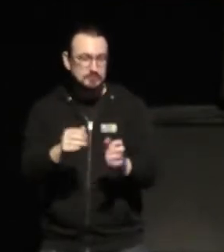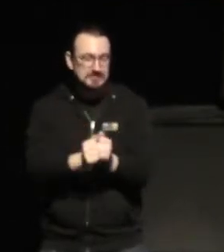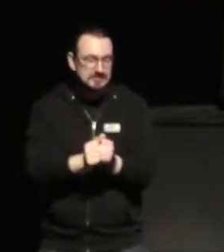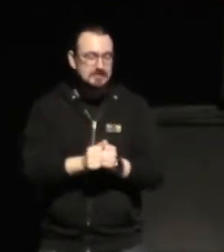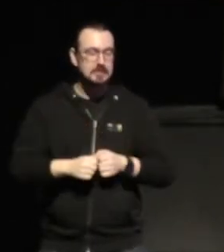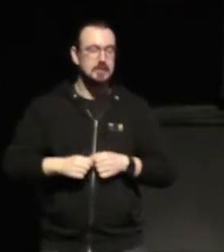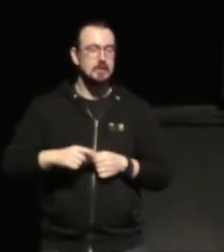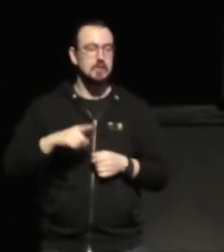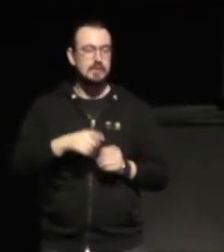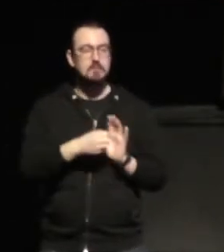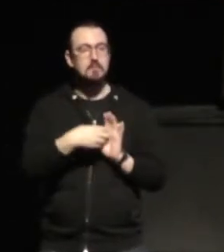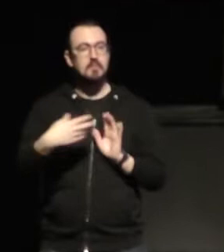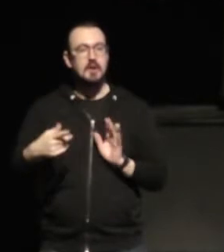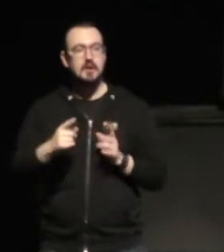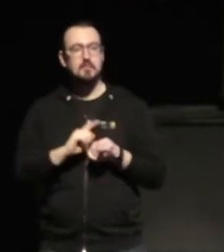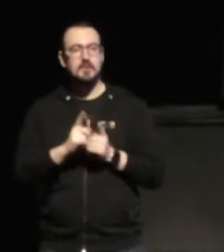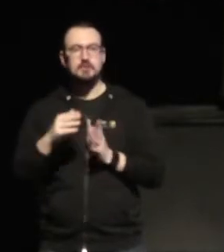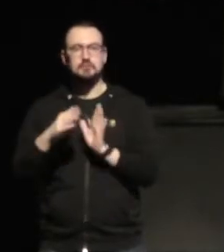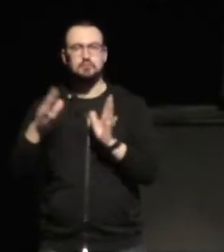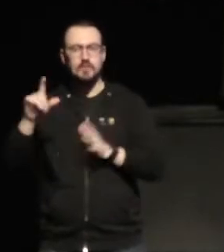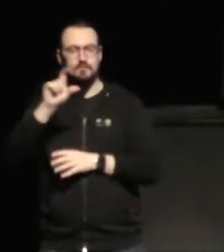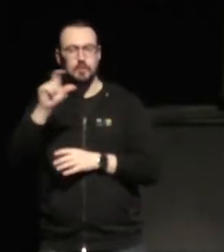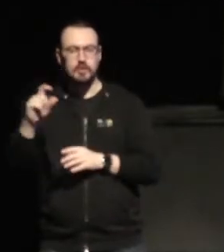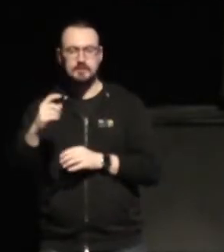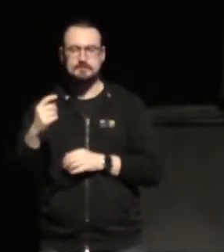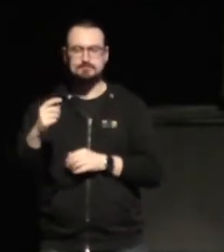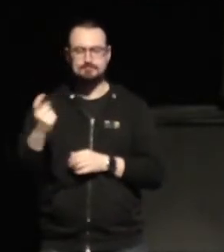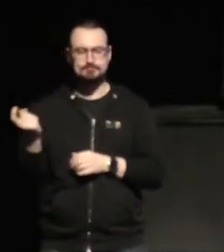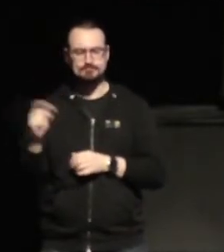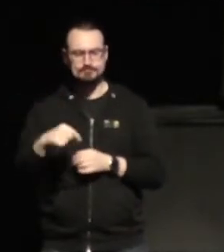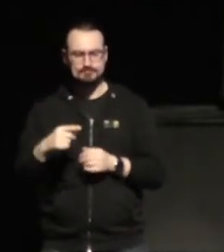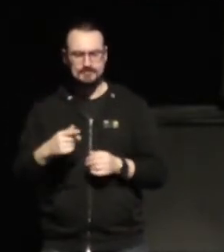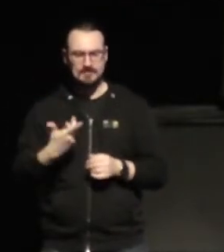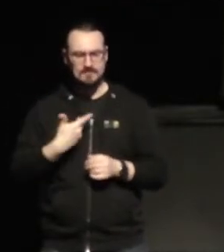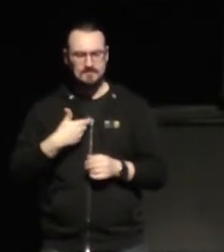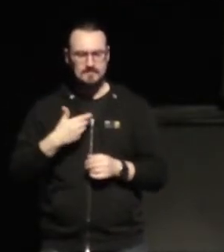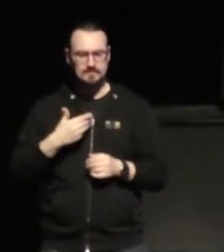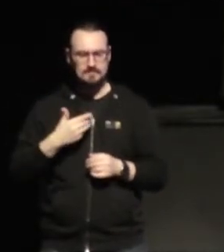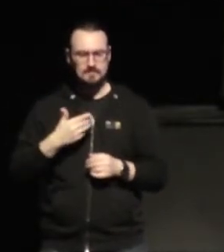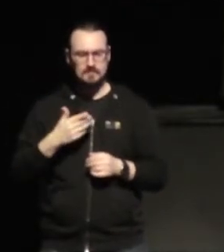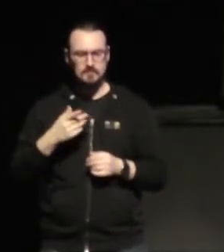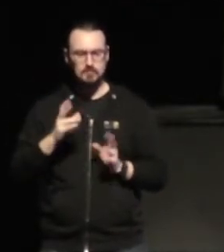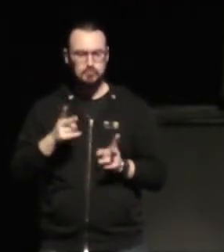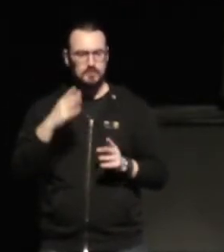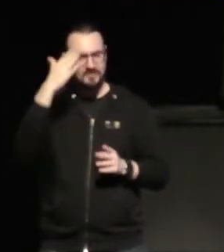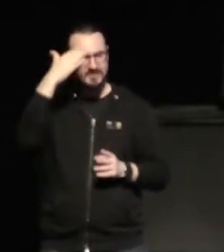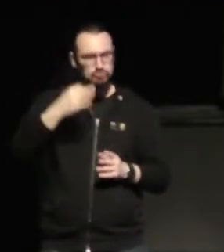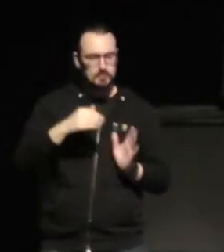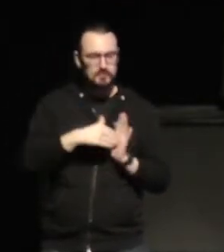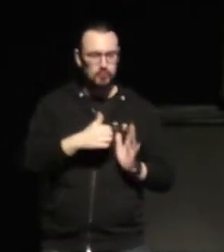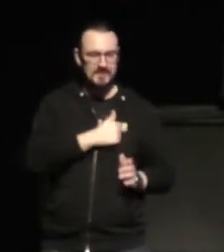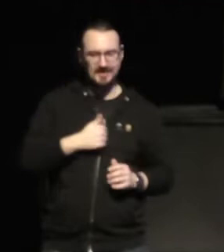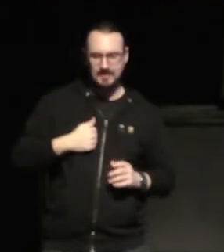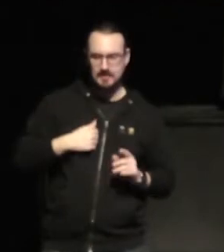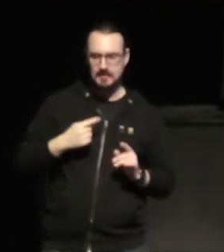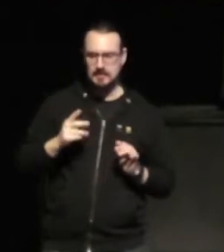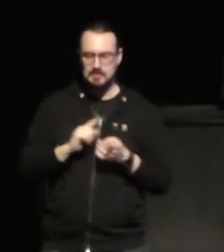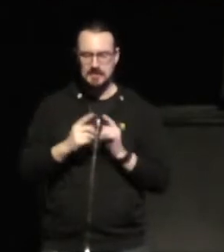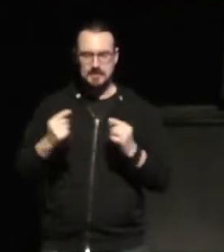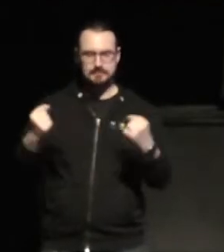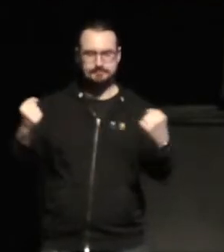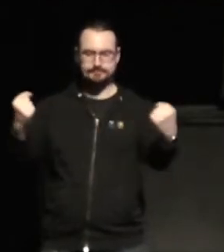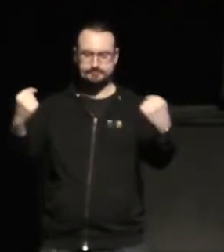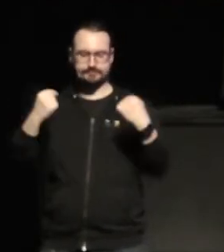that comes through big companies and with the acknowledgement of the government. So in